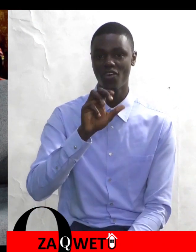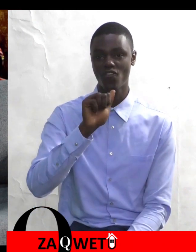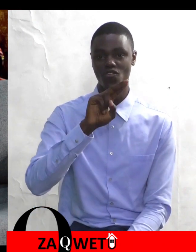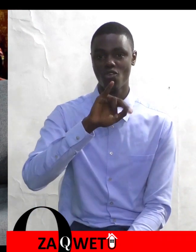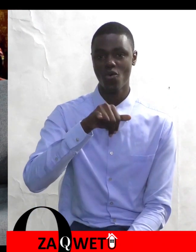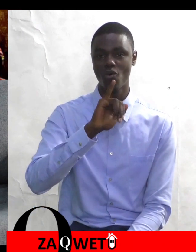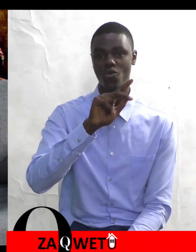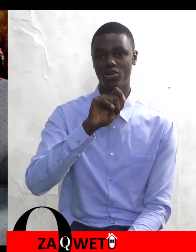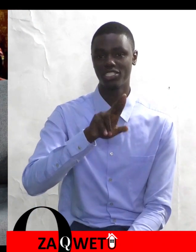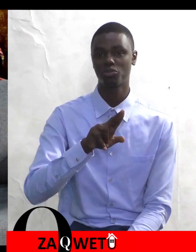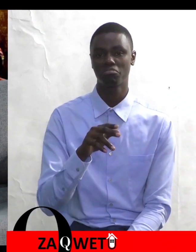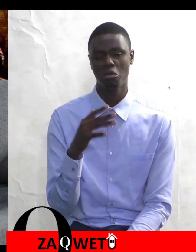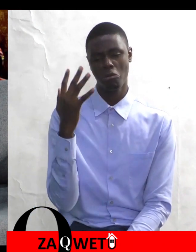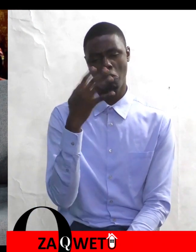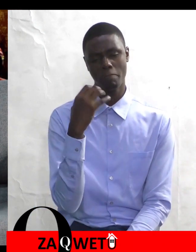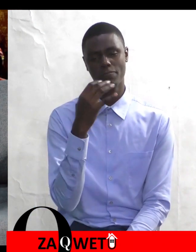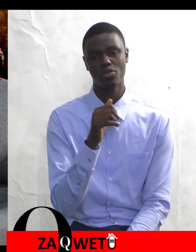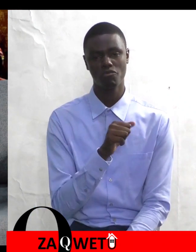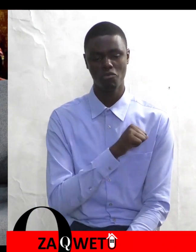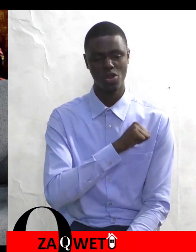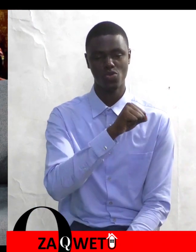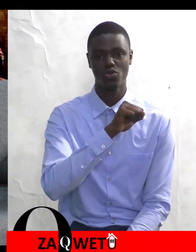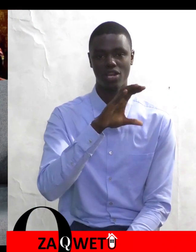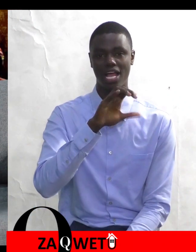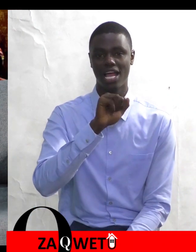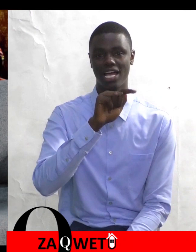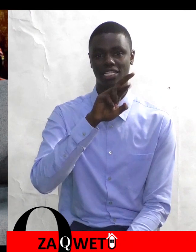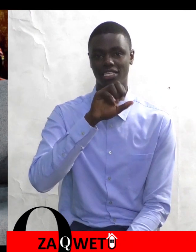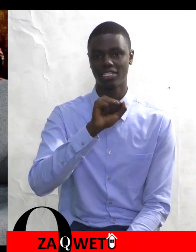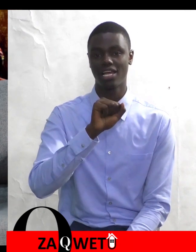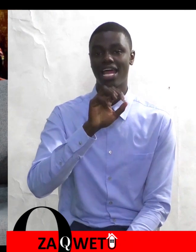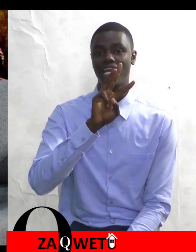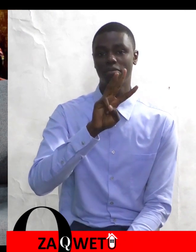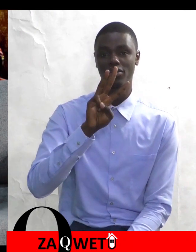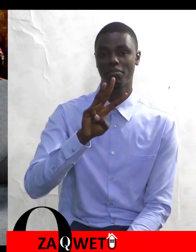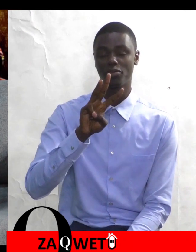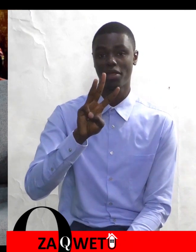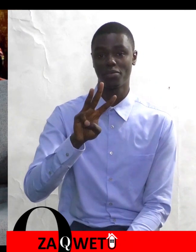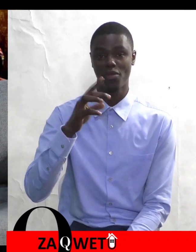turudie tena. Ako ka part ka wa chiko. So it's your blissful soul, Caterina